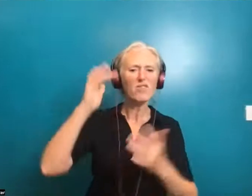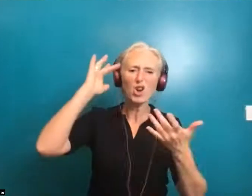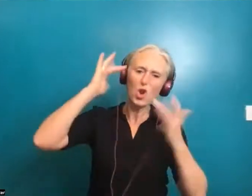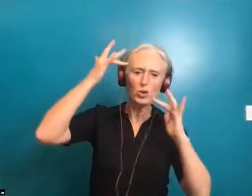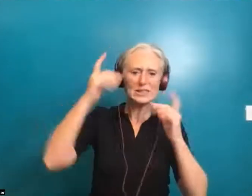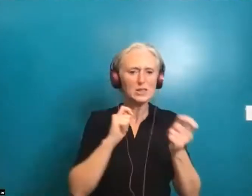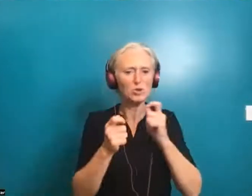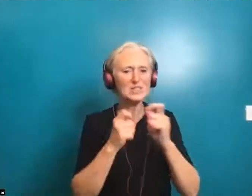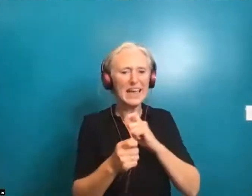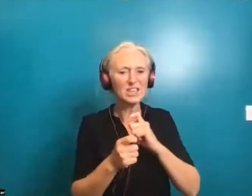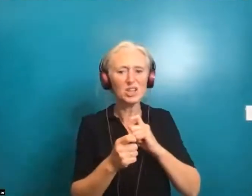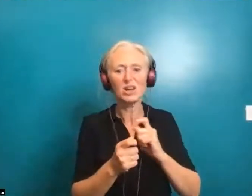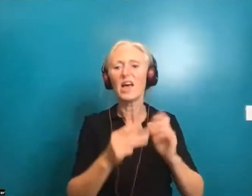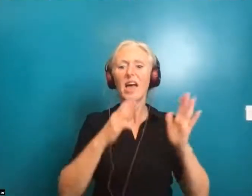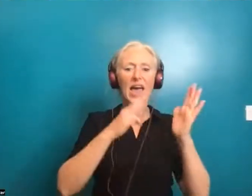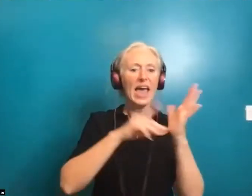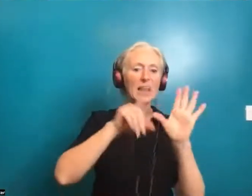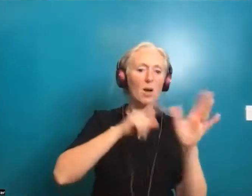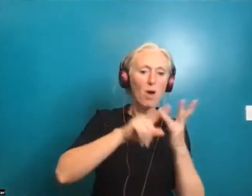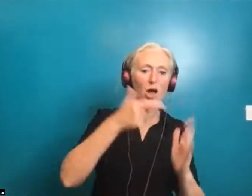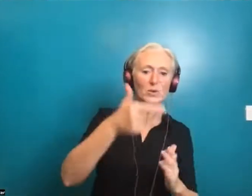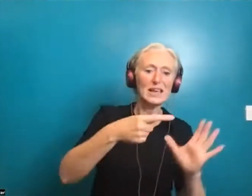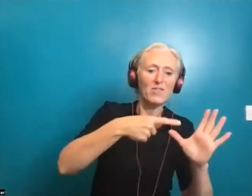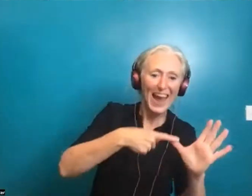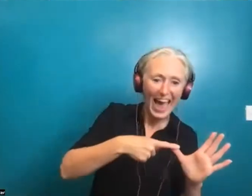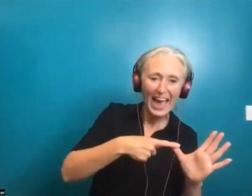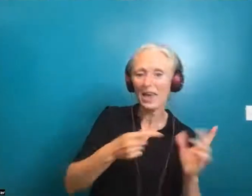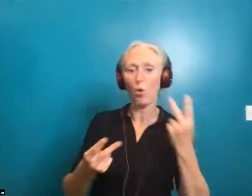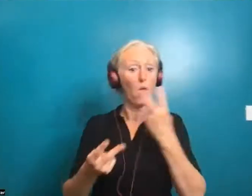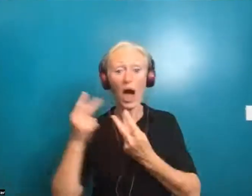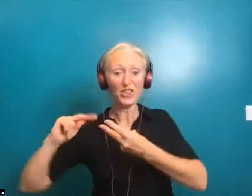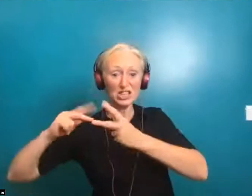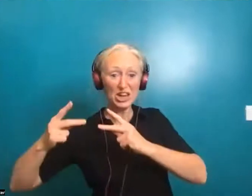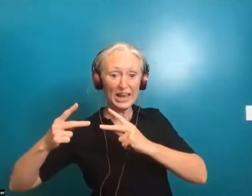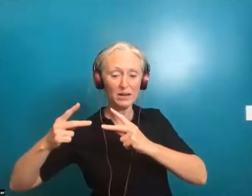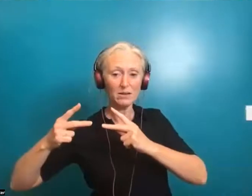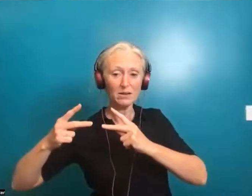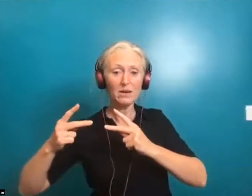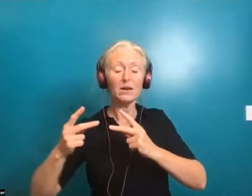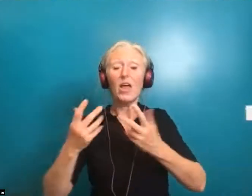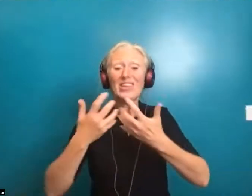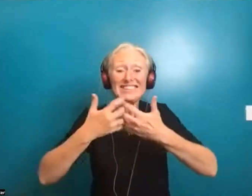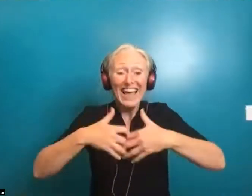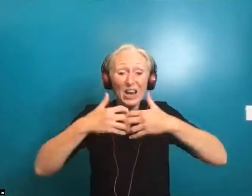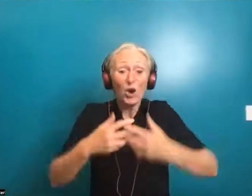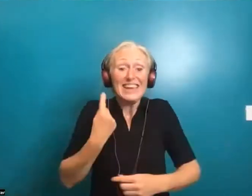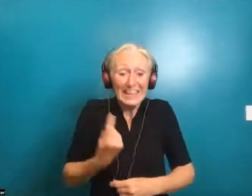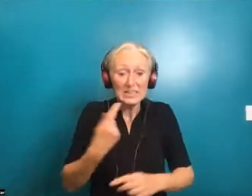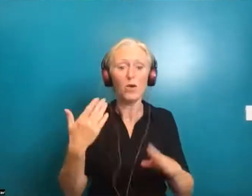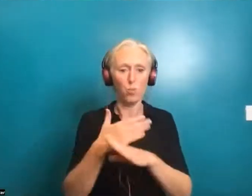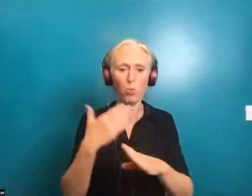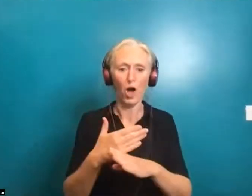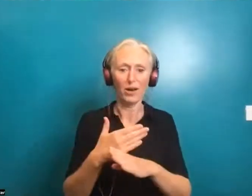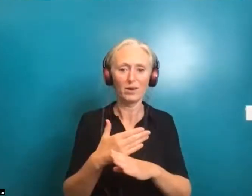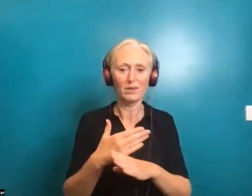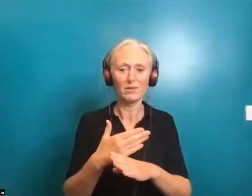or CDH23 or another gene, it would still work on those. I didn't say that in the talk, I didn't make that clear,